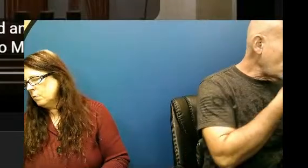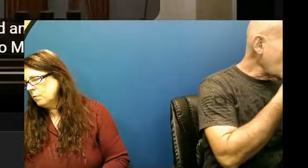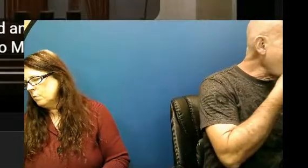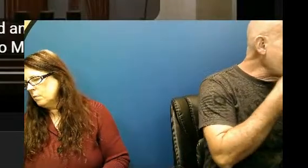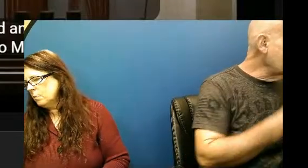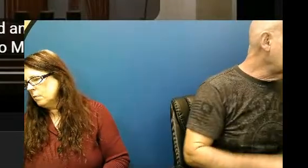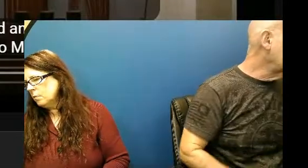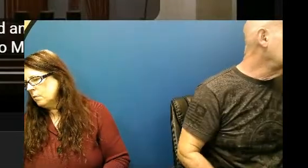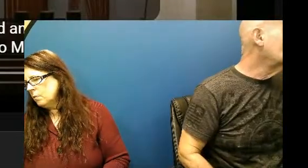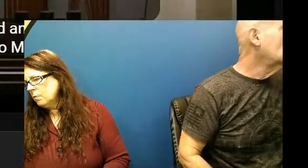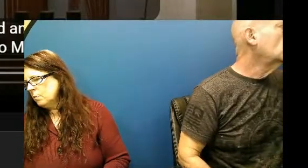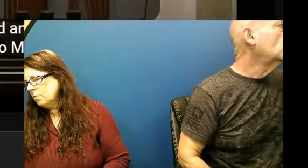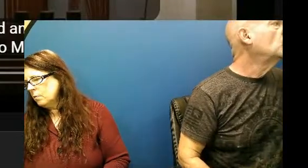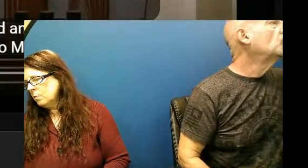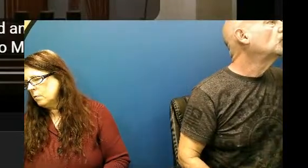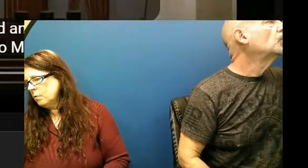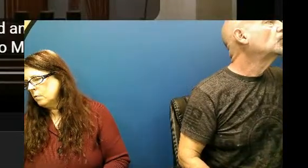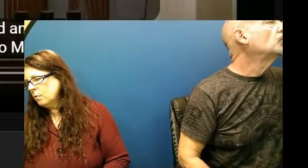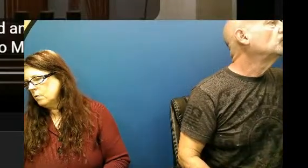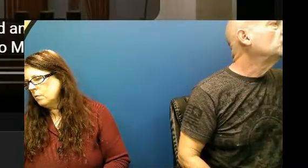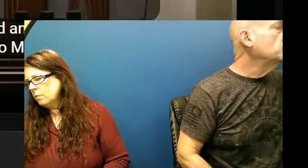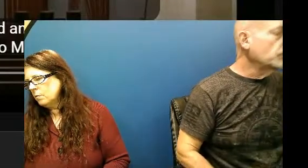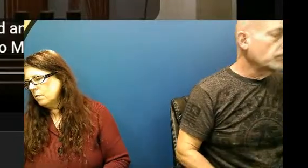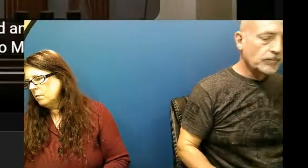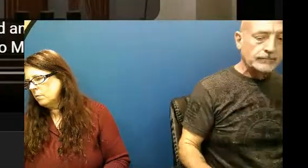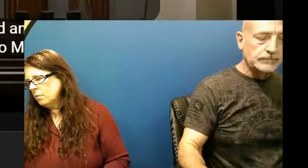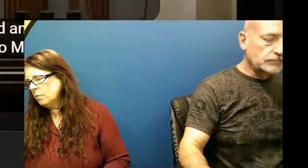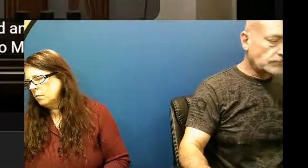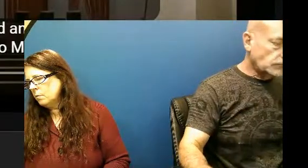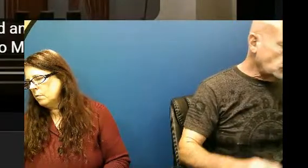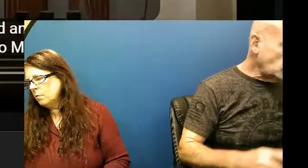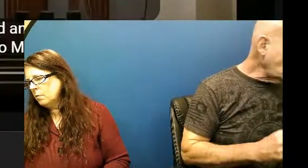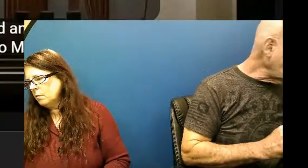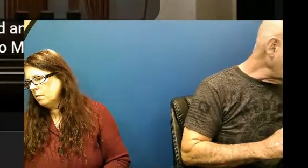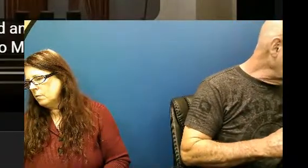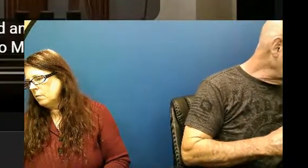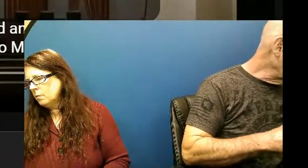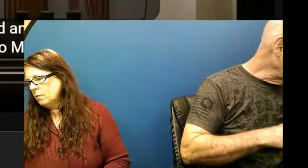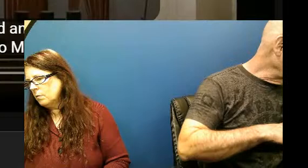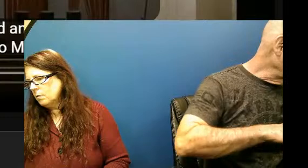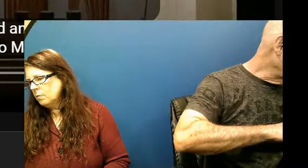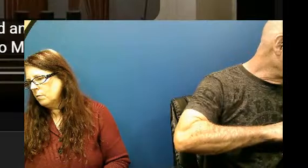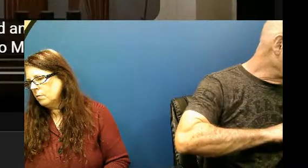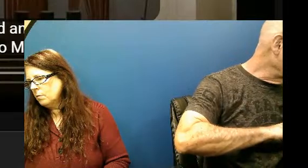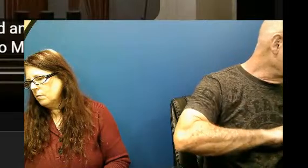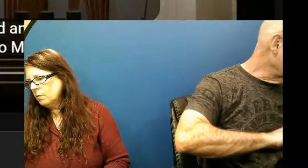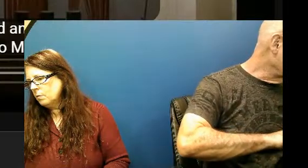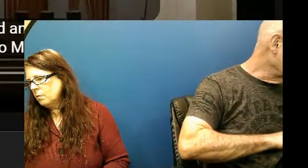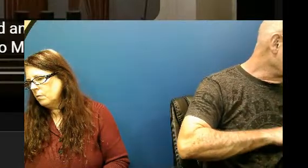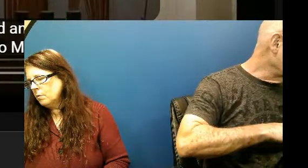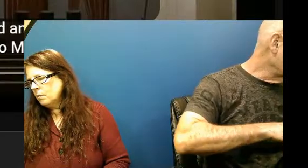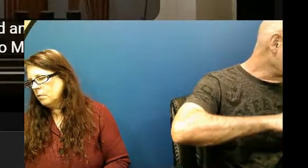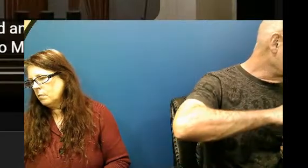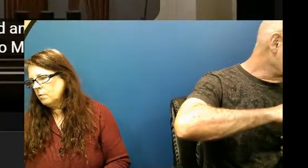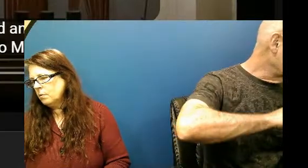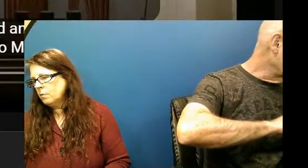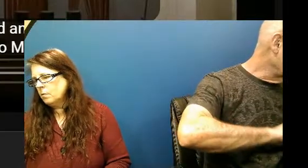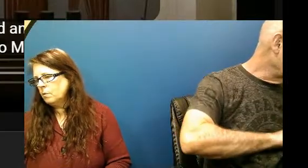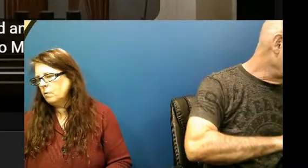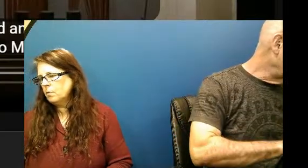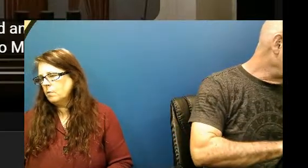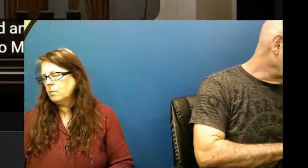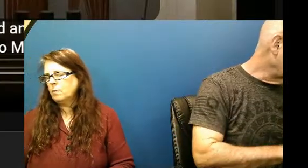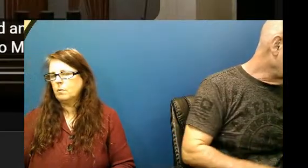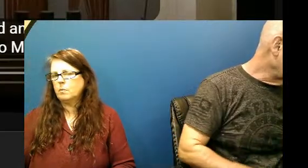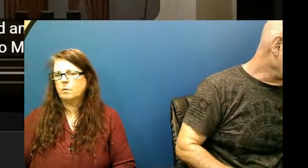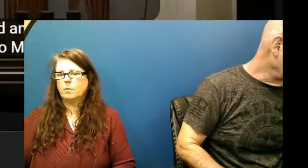country rearranging cat and dance videos, it's hard to come in and make a national security argument. So the only way you get to national security, which